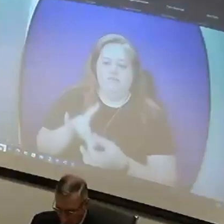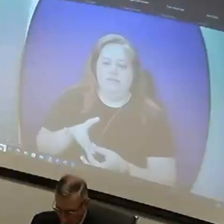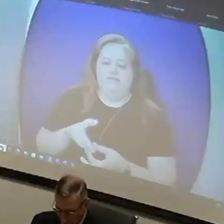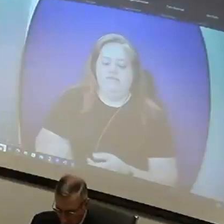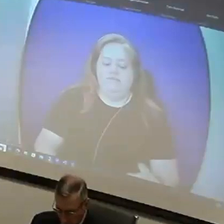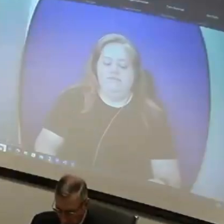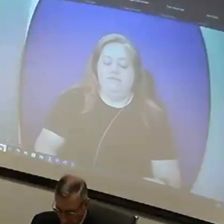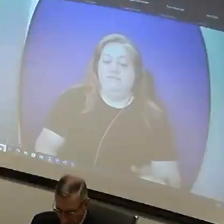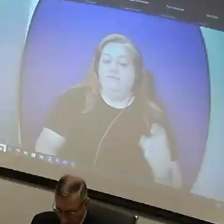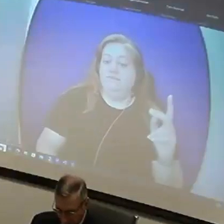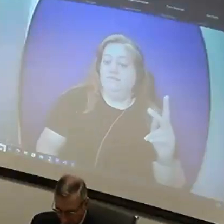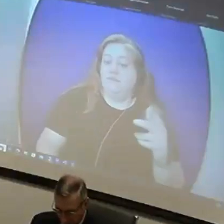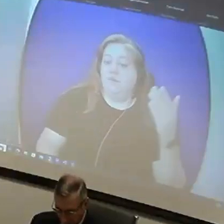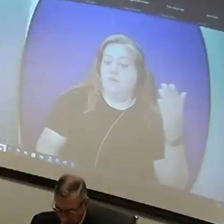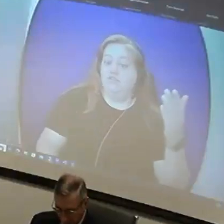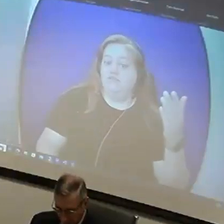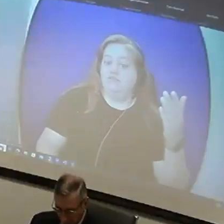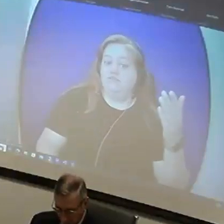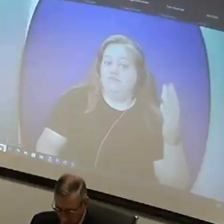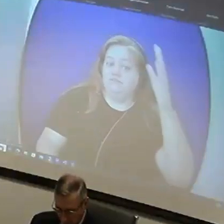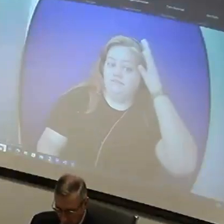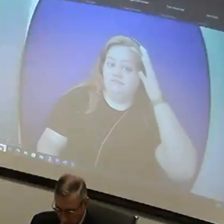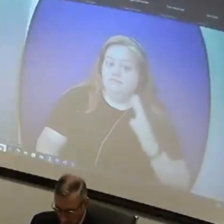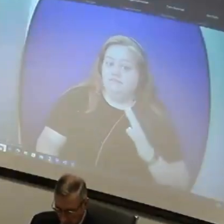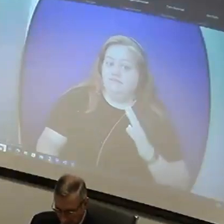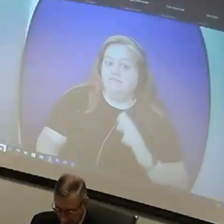thank you. May I have a motion? Motion to approve. Thank you.